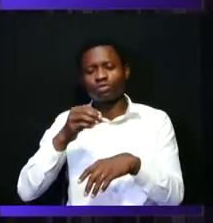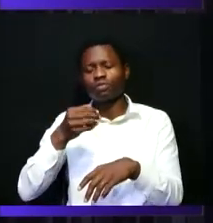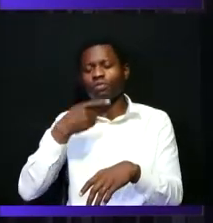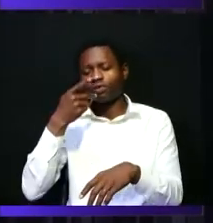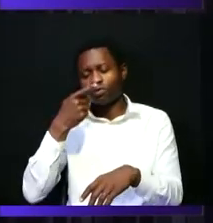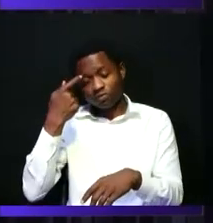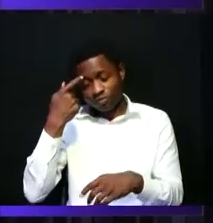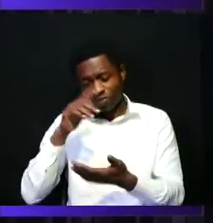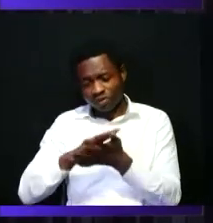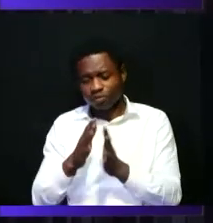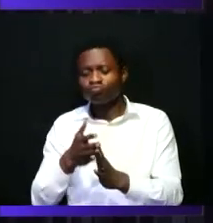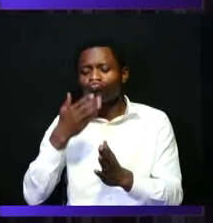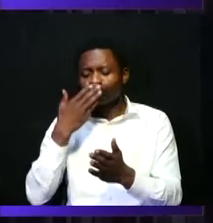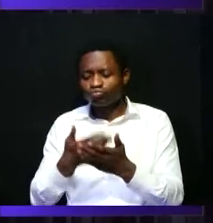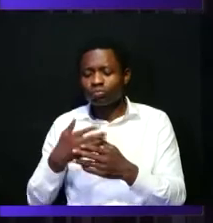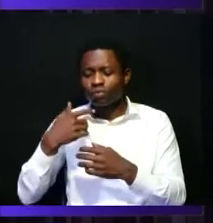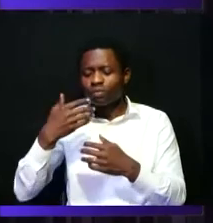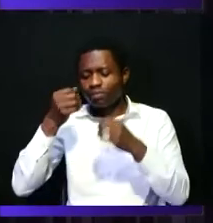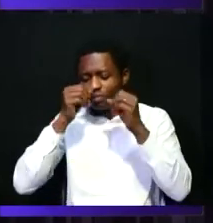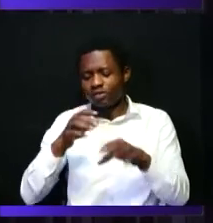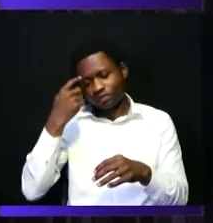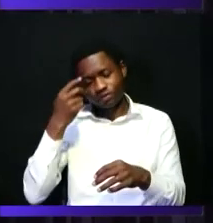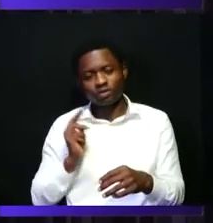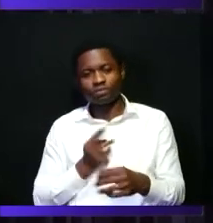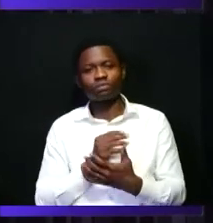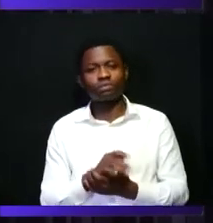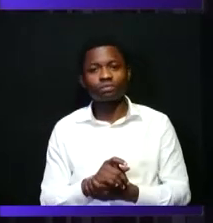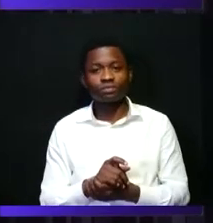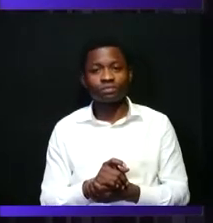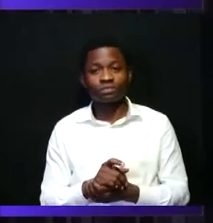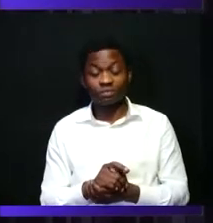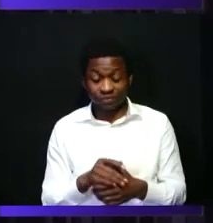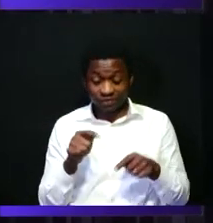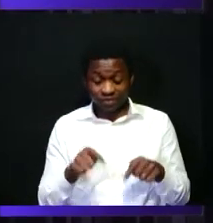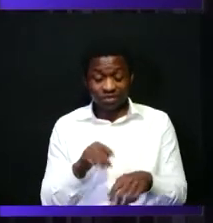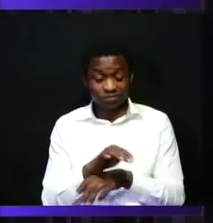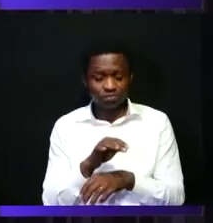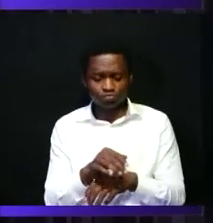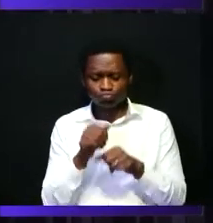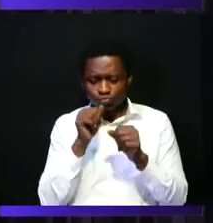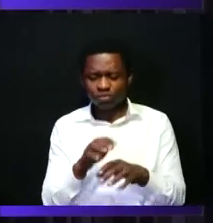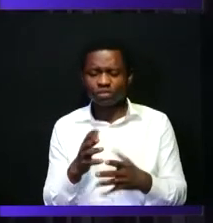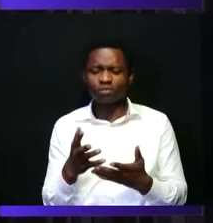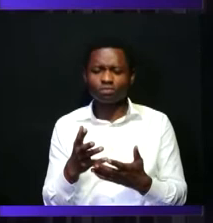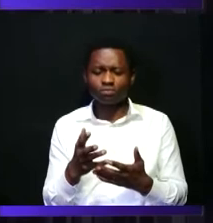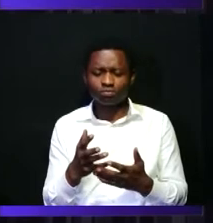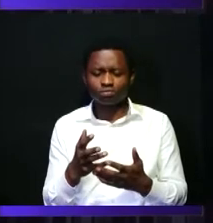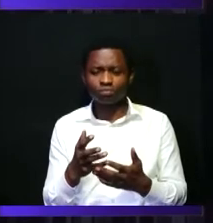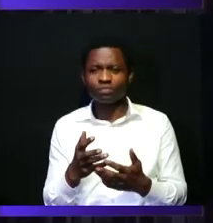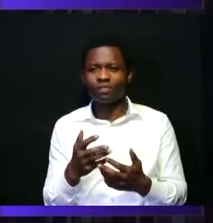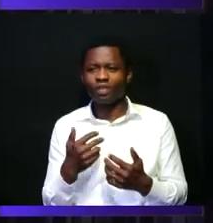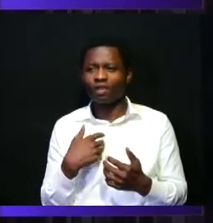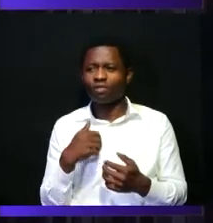blessing to us. Tonight also we're blessed to have joining this meeting one of our very loyal